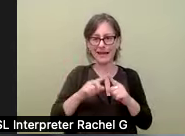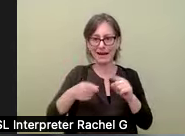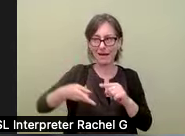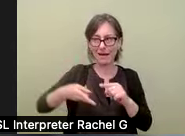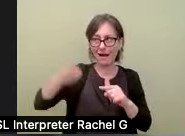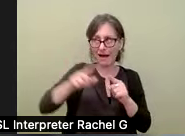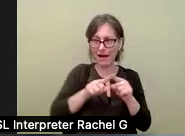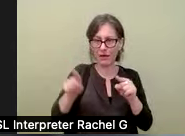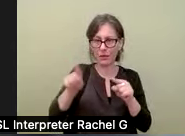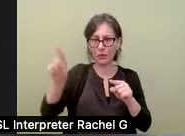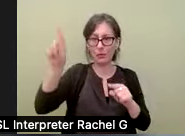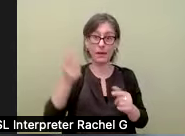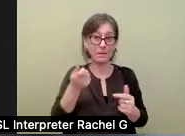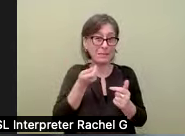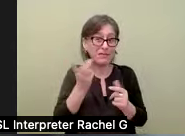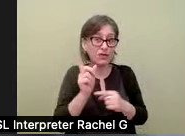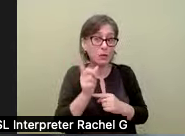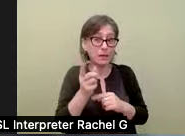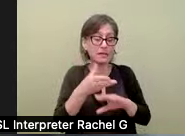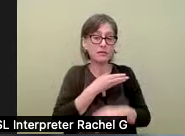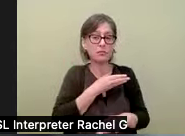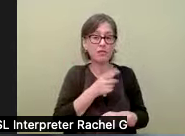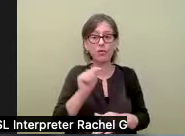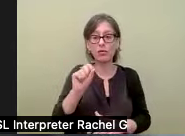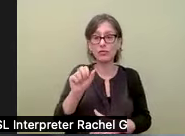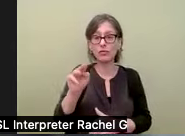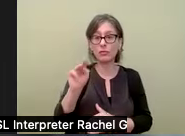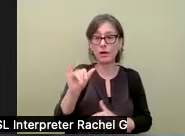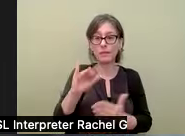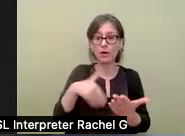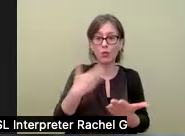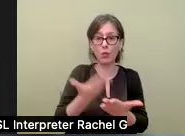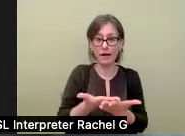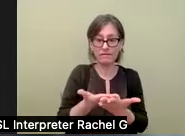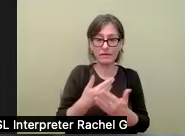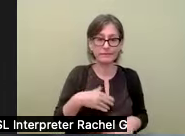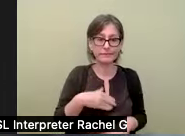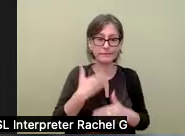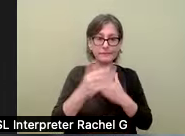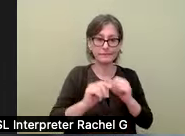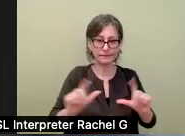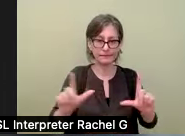matter of a few minutes before the tsunami begins to arrive. Next slide.